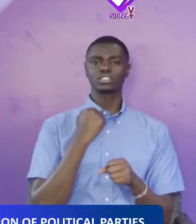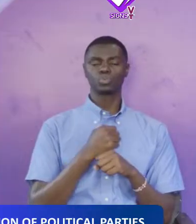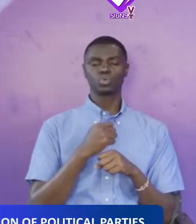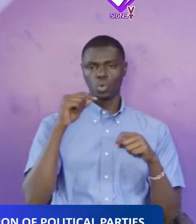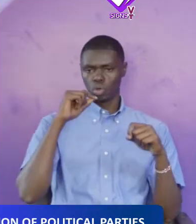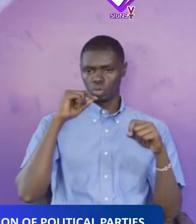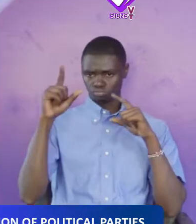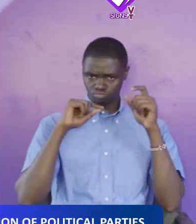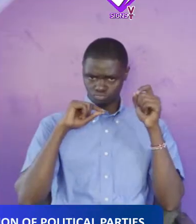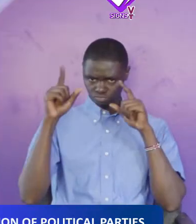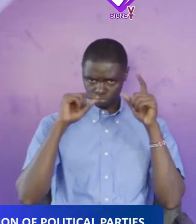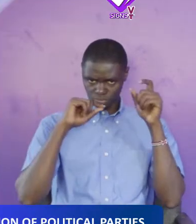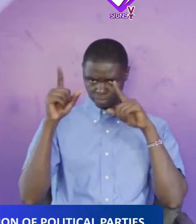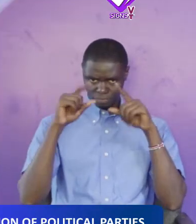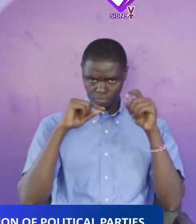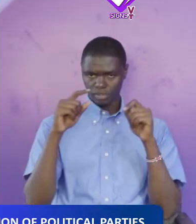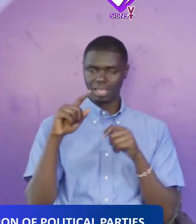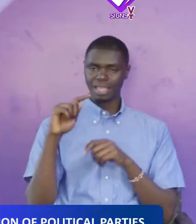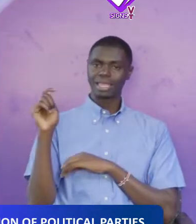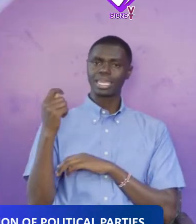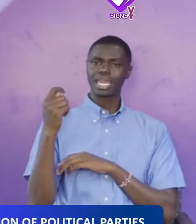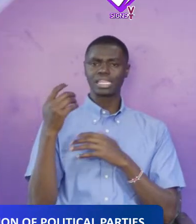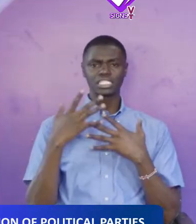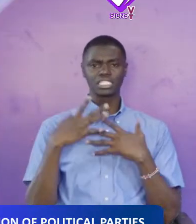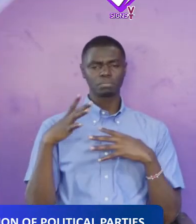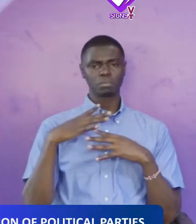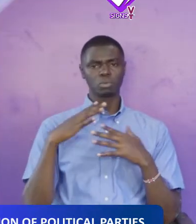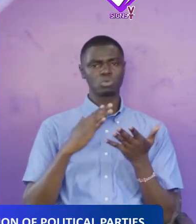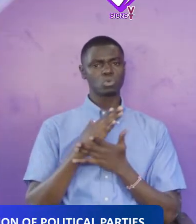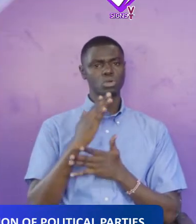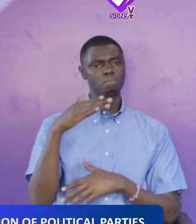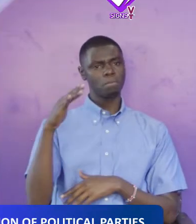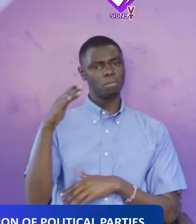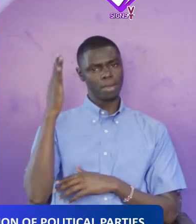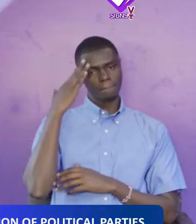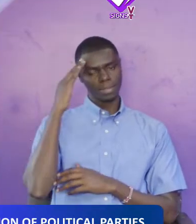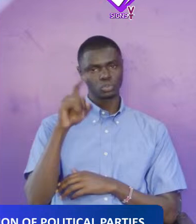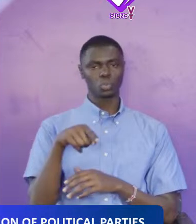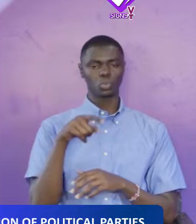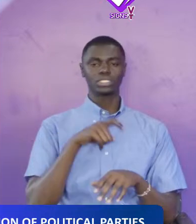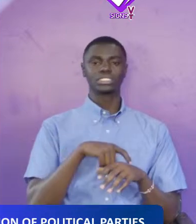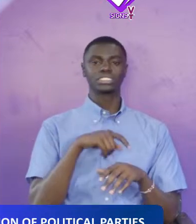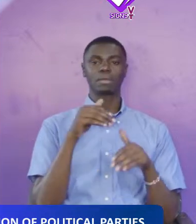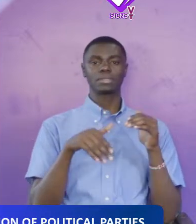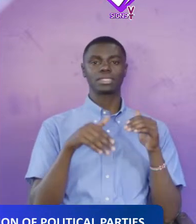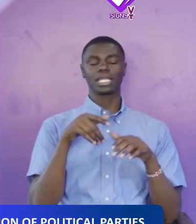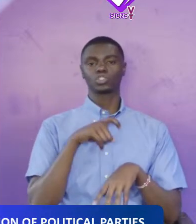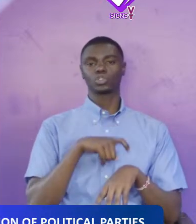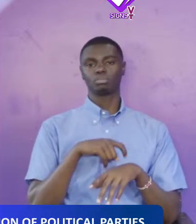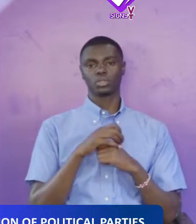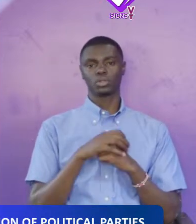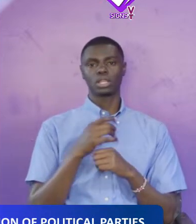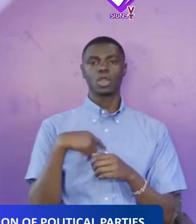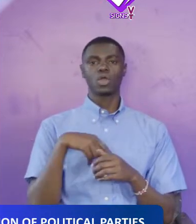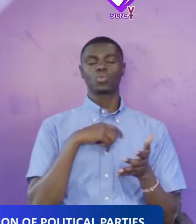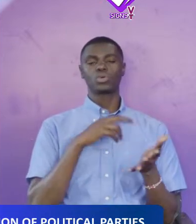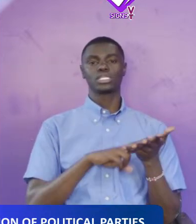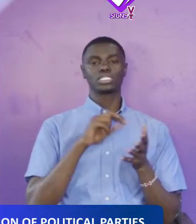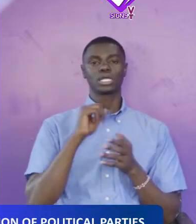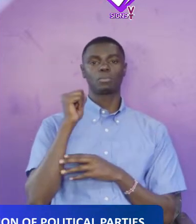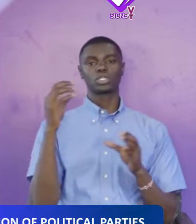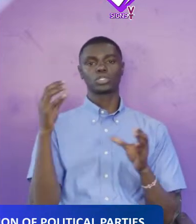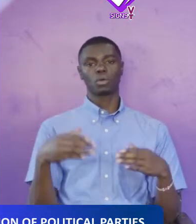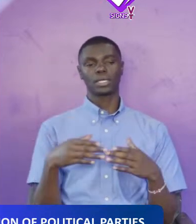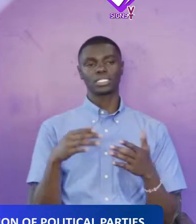sensitization of the right so that Kenyans can be able to know their rights even Yeah. during the election period. Yeah, so basically, we register political parties, we